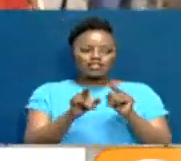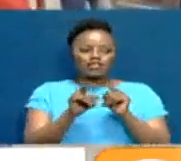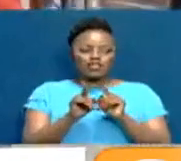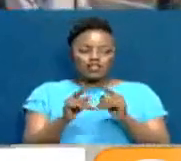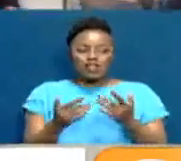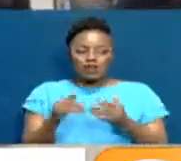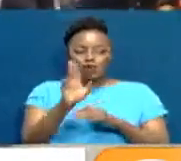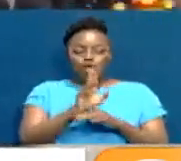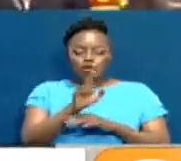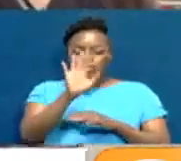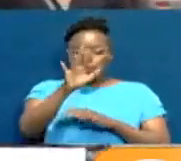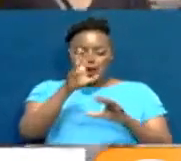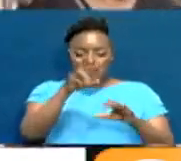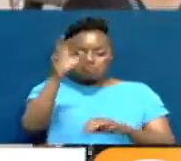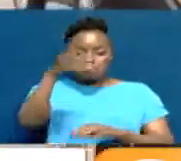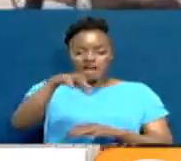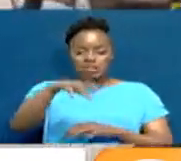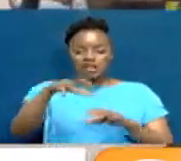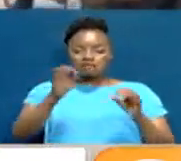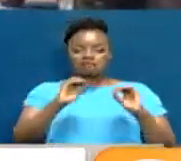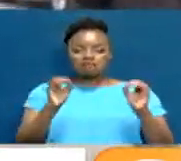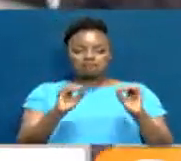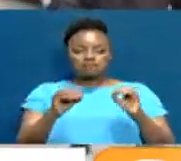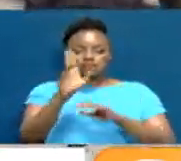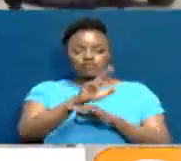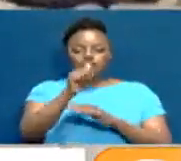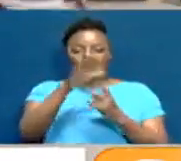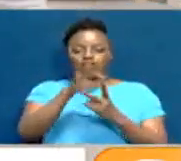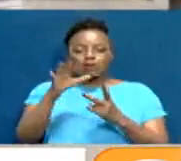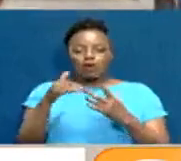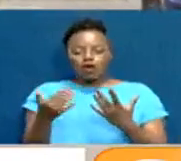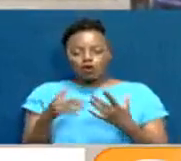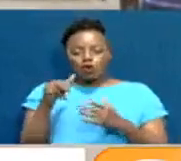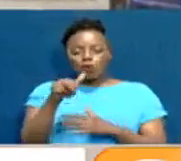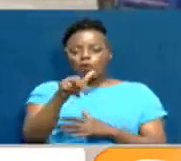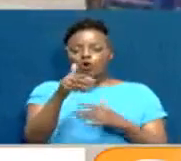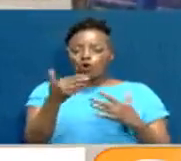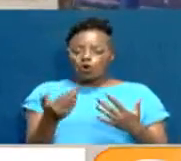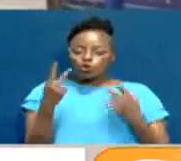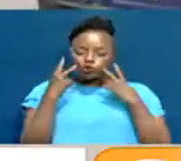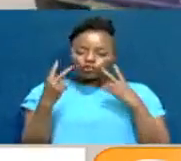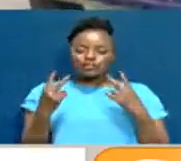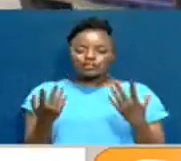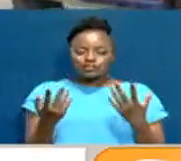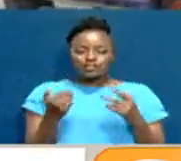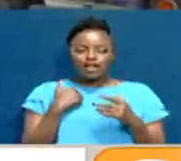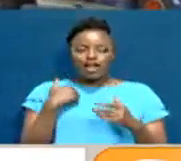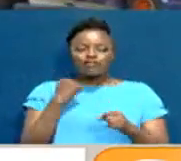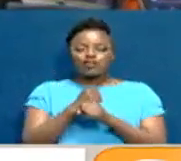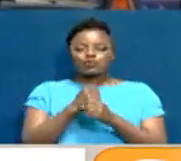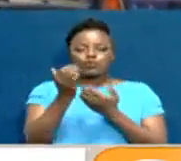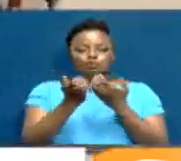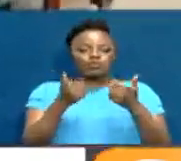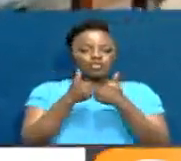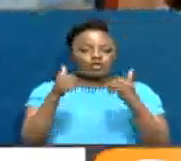na hata pada matatu. Ataenda anatumia option nyingine, either aende mguu ama unaona hatufanyi biashara